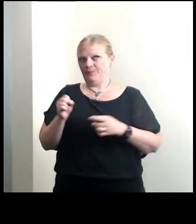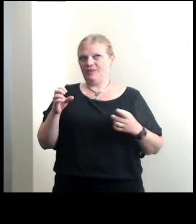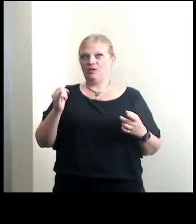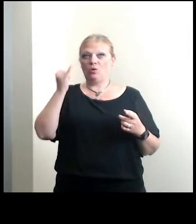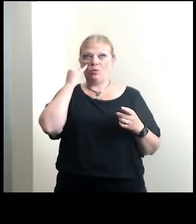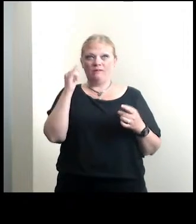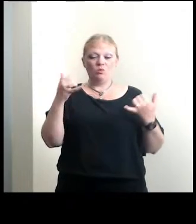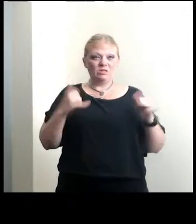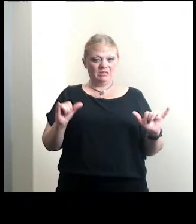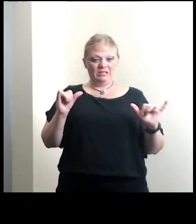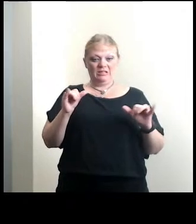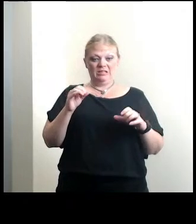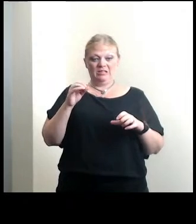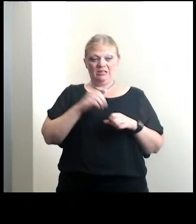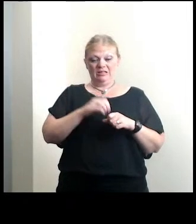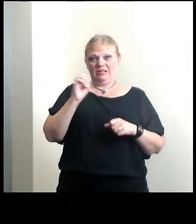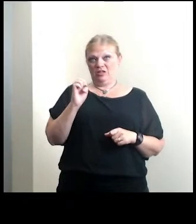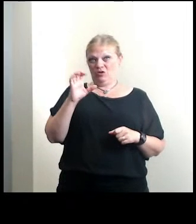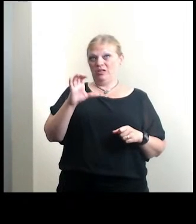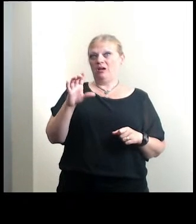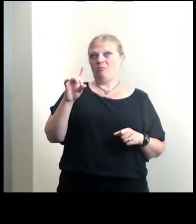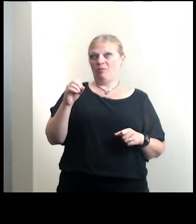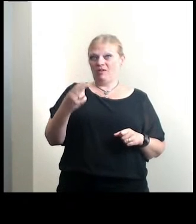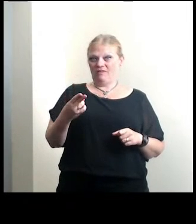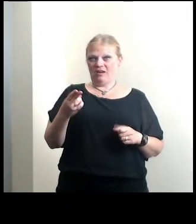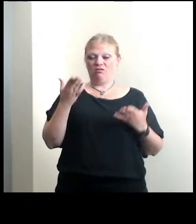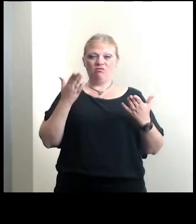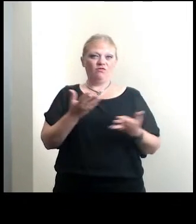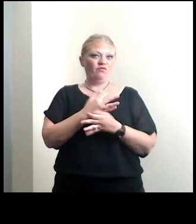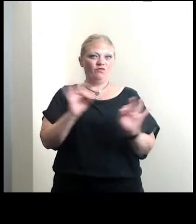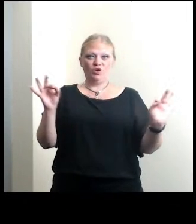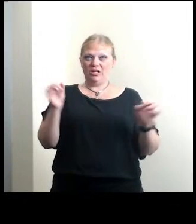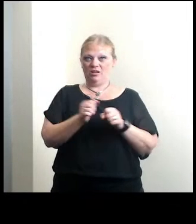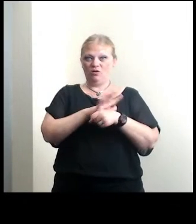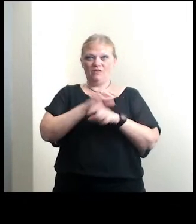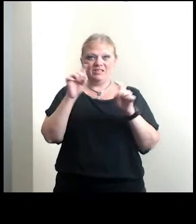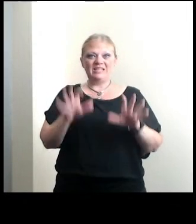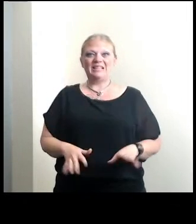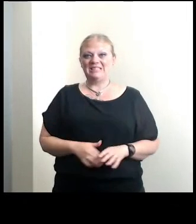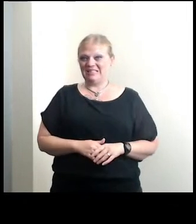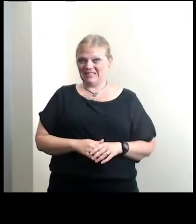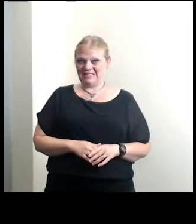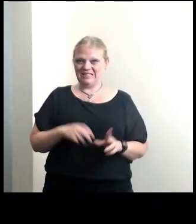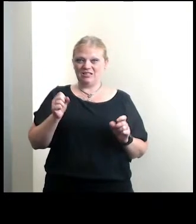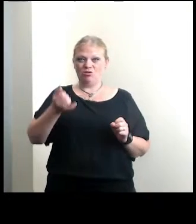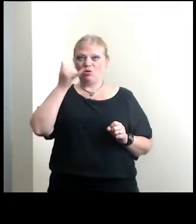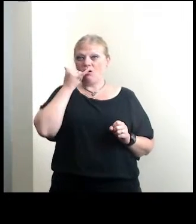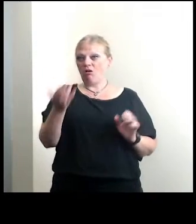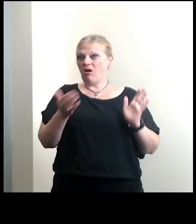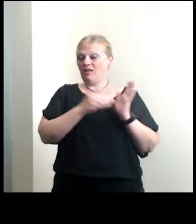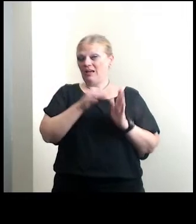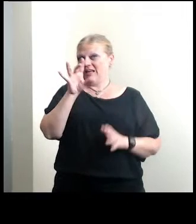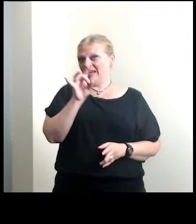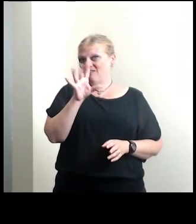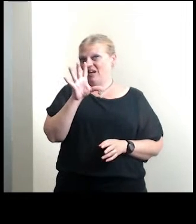are still in Erie County Health Department offering free COVID-19 testing, you can call again